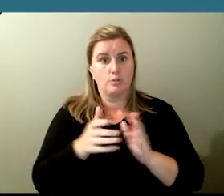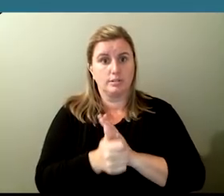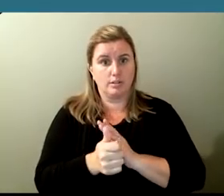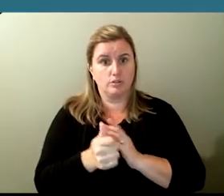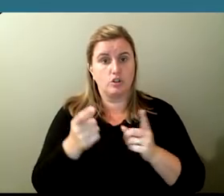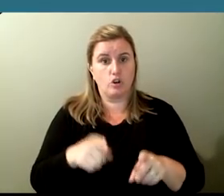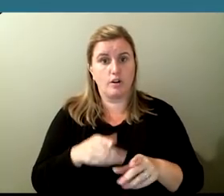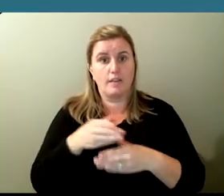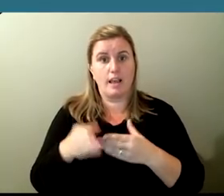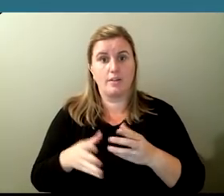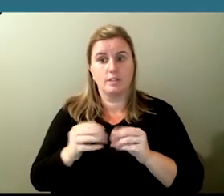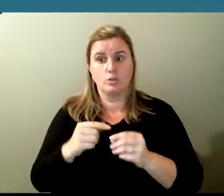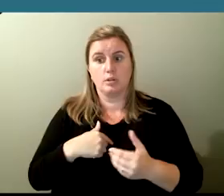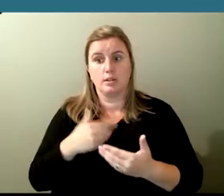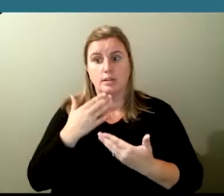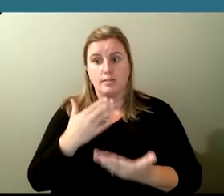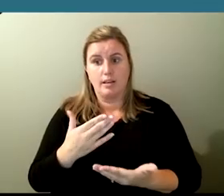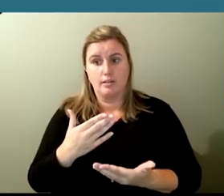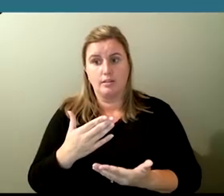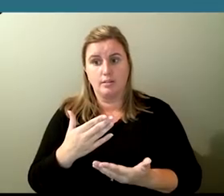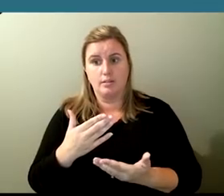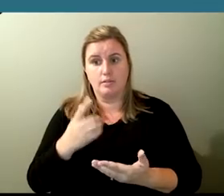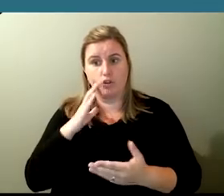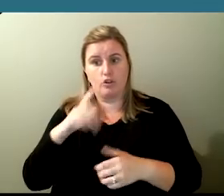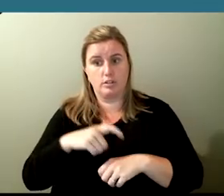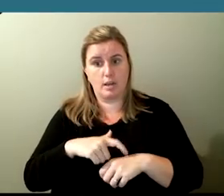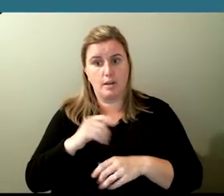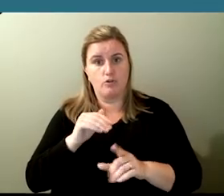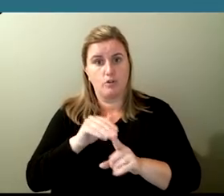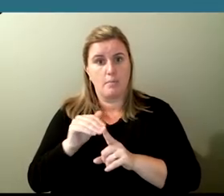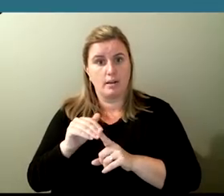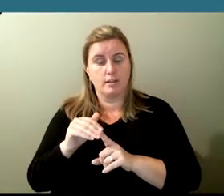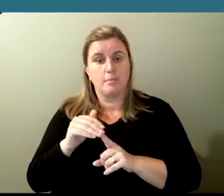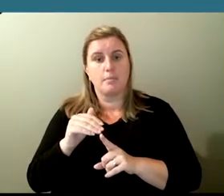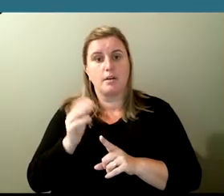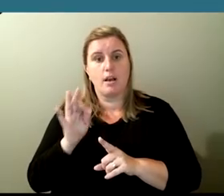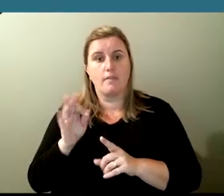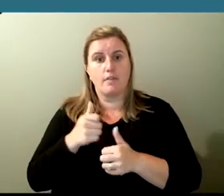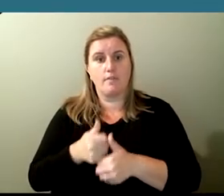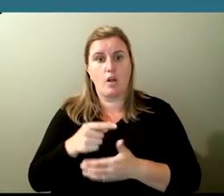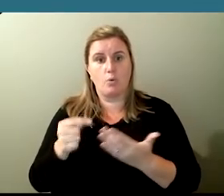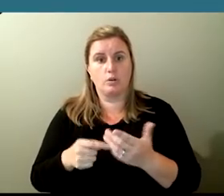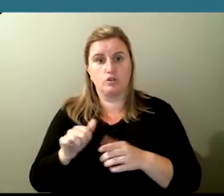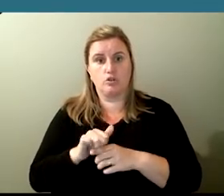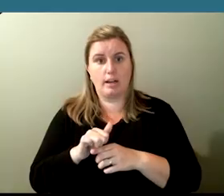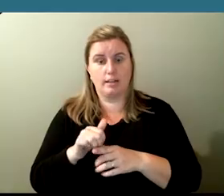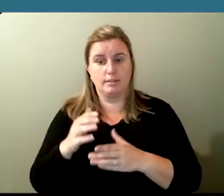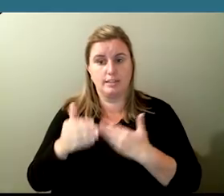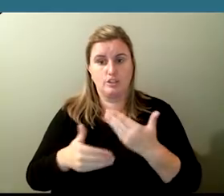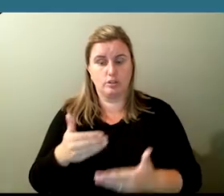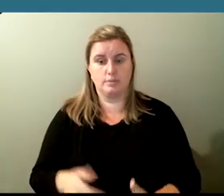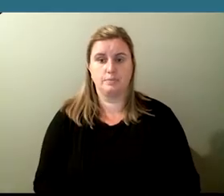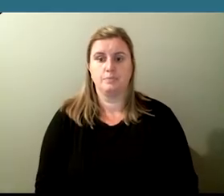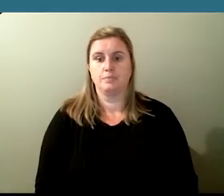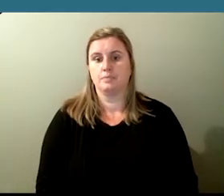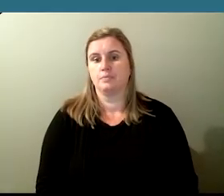end of the session, we thanked the participant for their time and reminded them of the following training session. So during